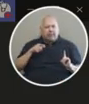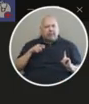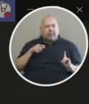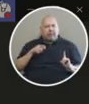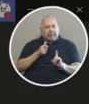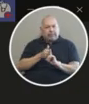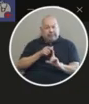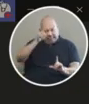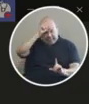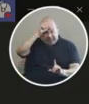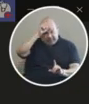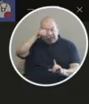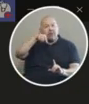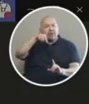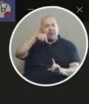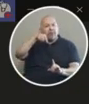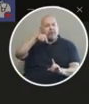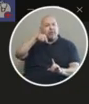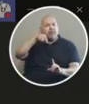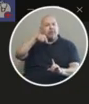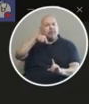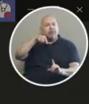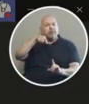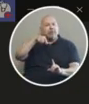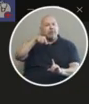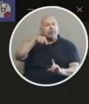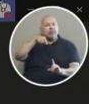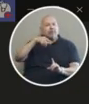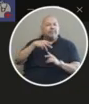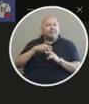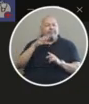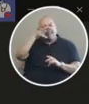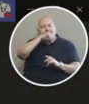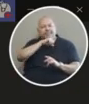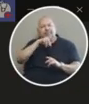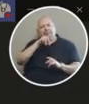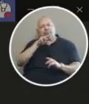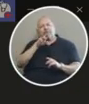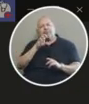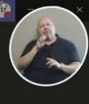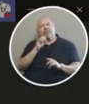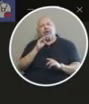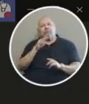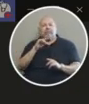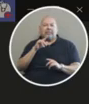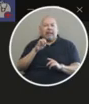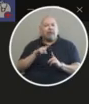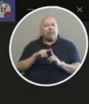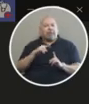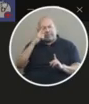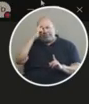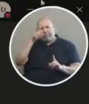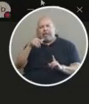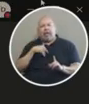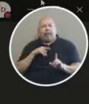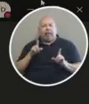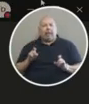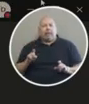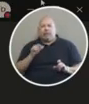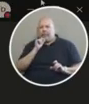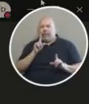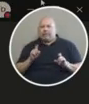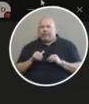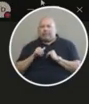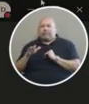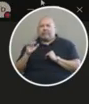who's a firefighter who has what is called a presumptive case confirmation because the test hasn't gone